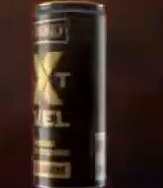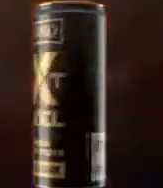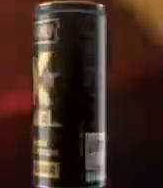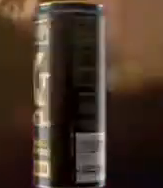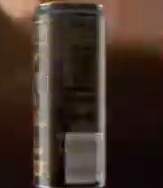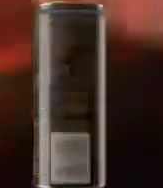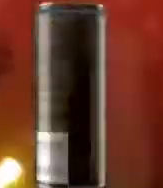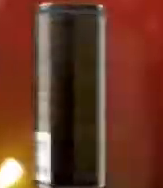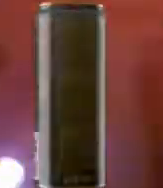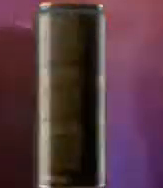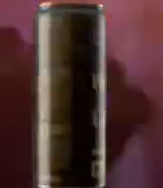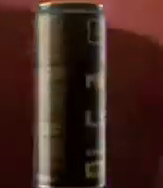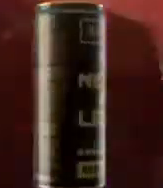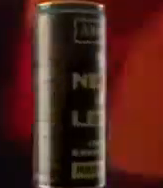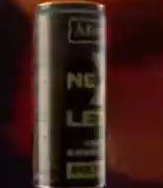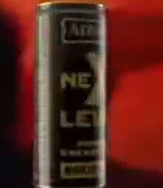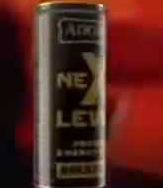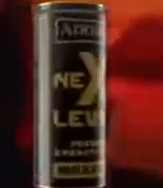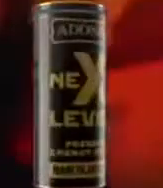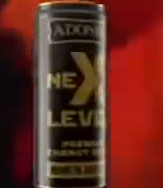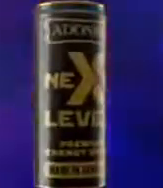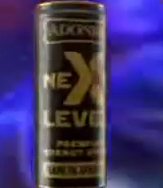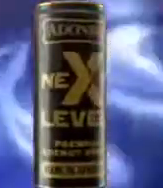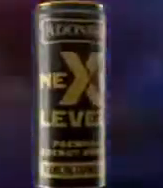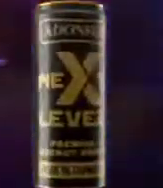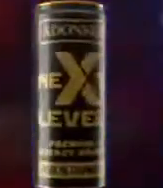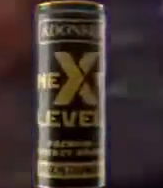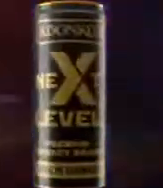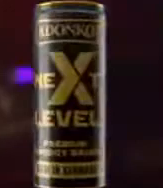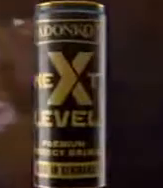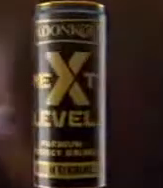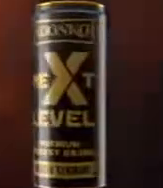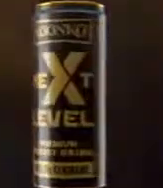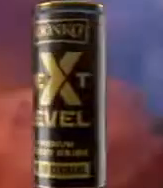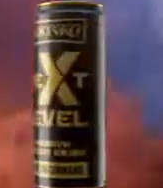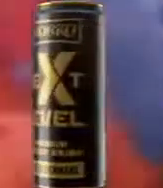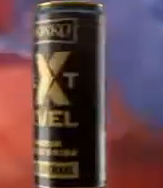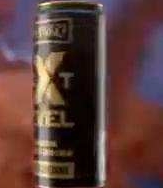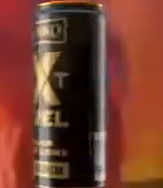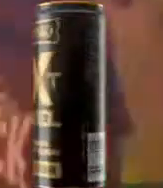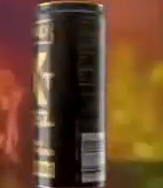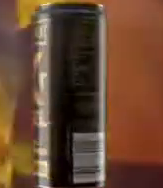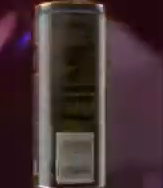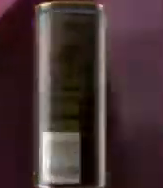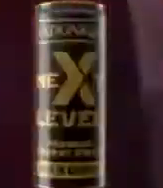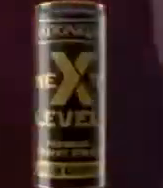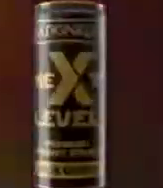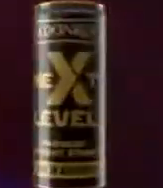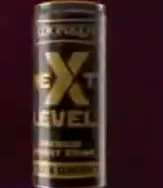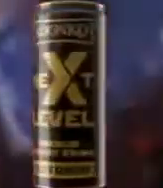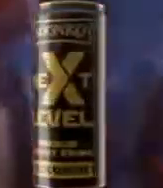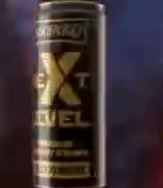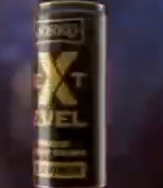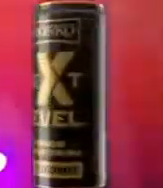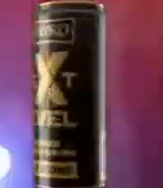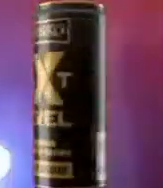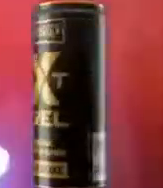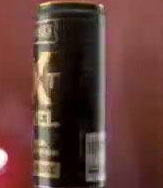When you need a shoulder to cry, run on my pumping, so we try what you side.